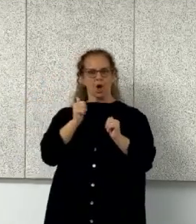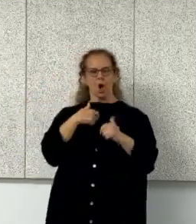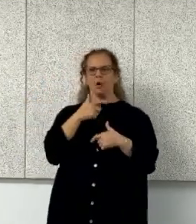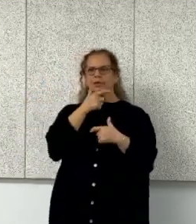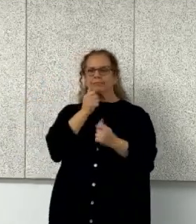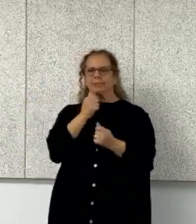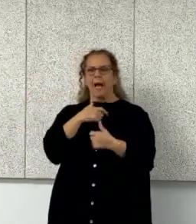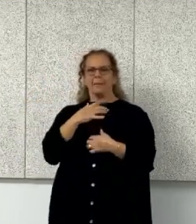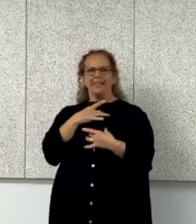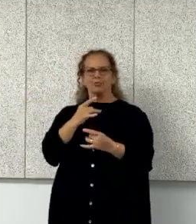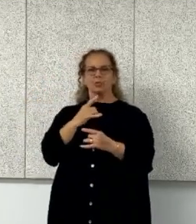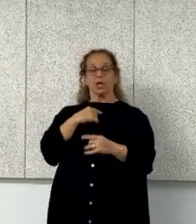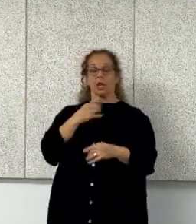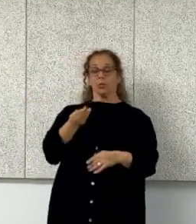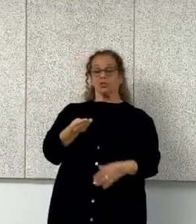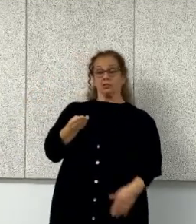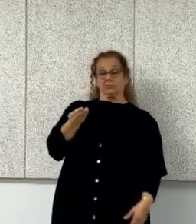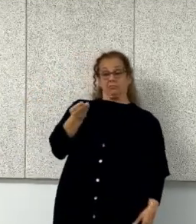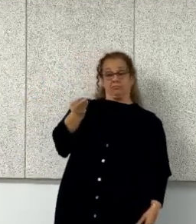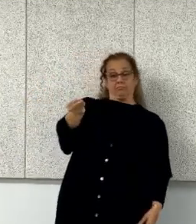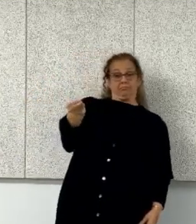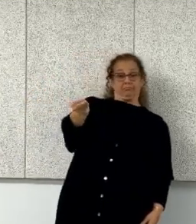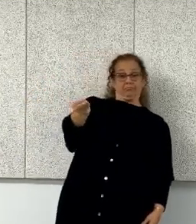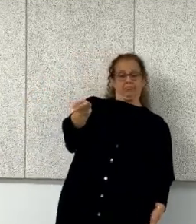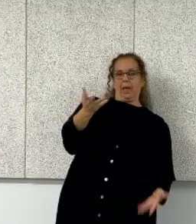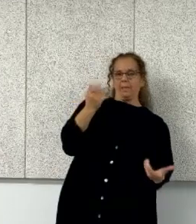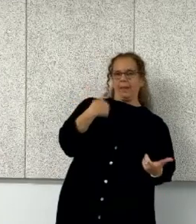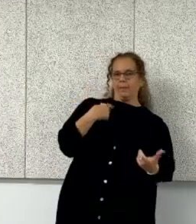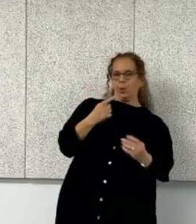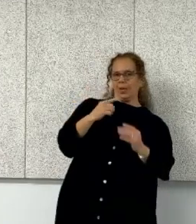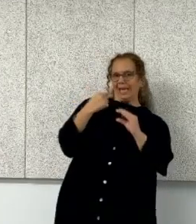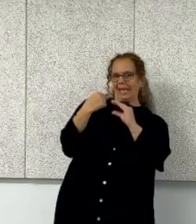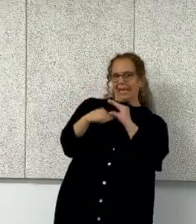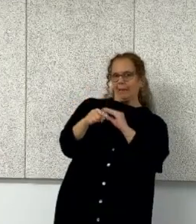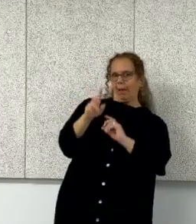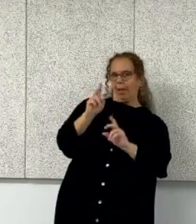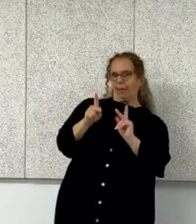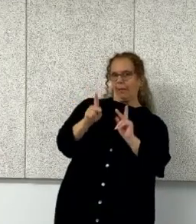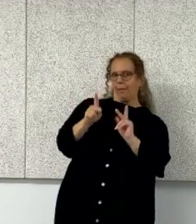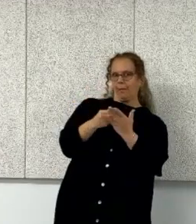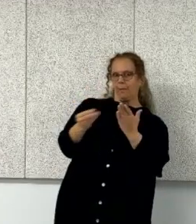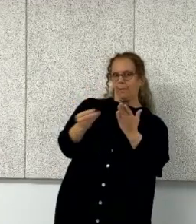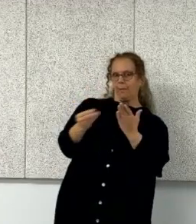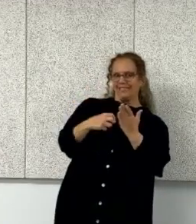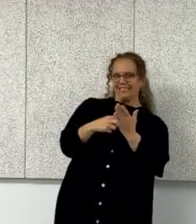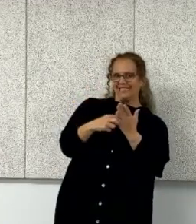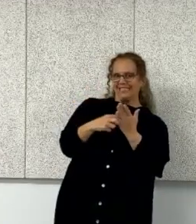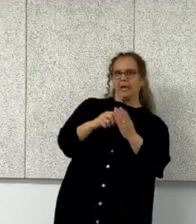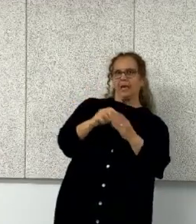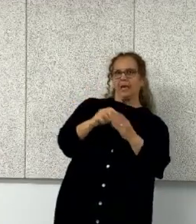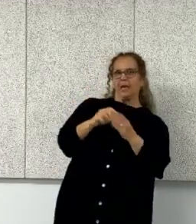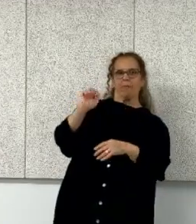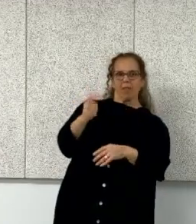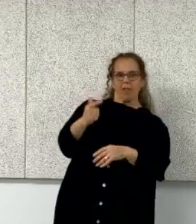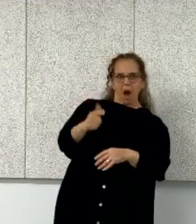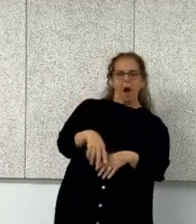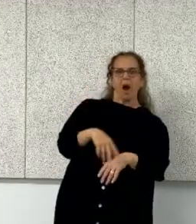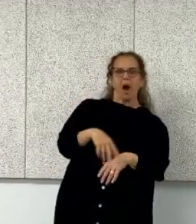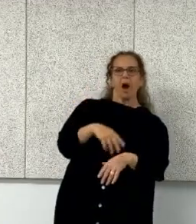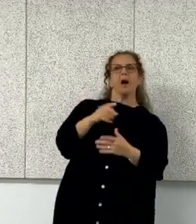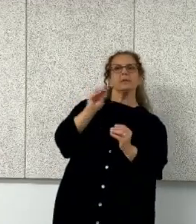we just hand that to people? Can we send a post-show email with our blog post, which I hope all of you have a blog and are updating it? Great for